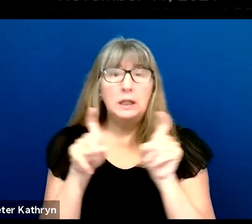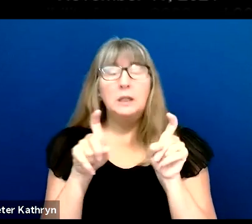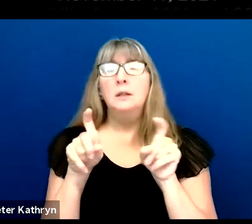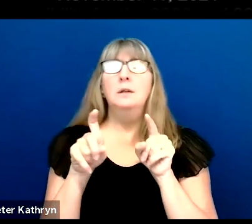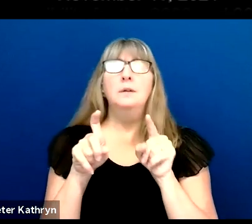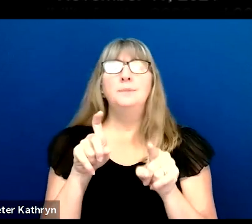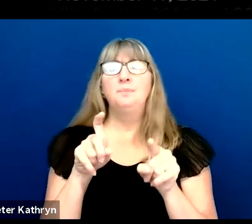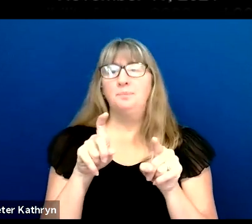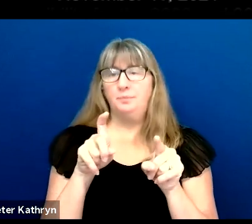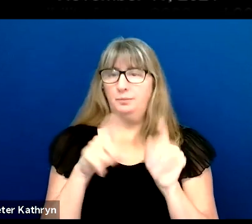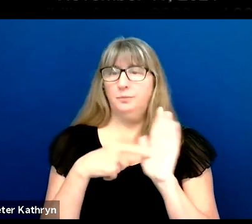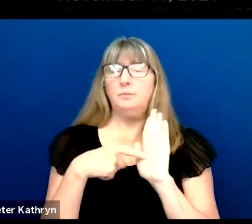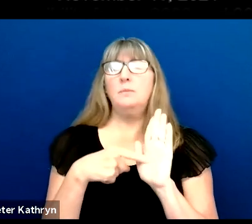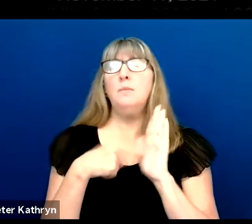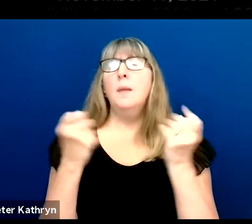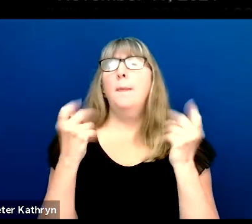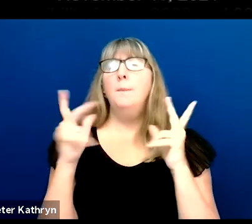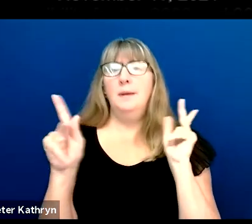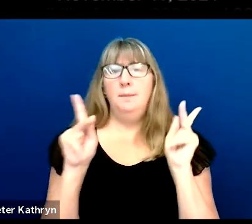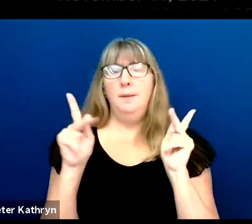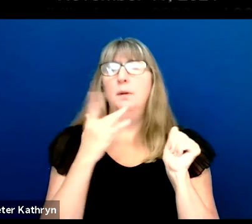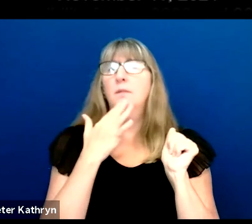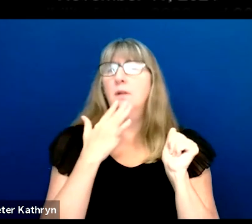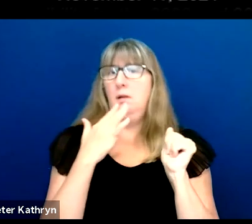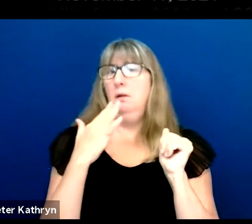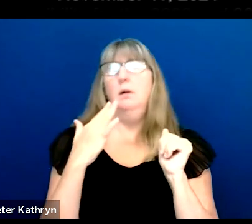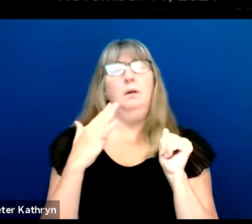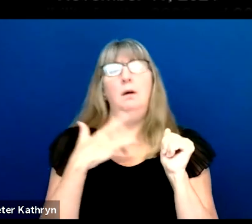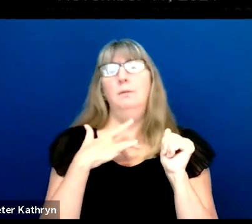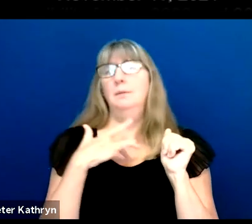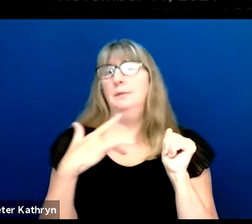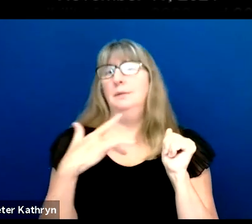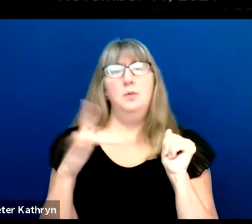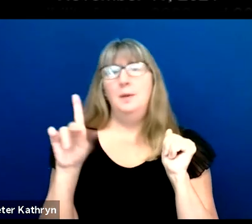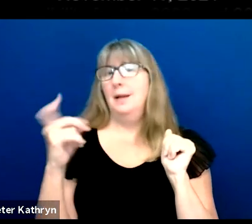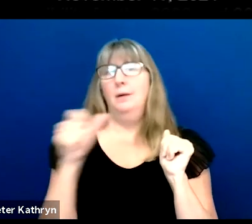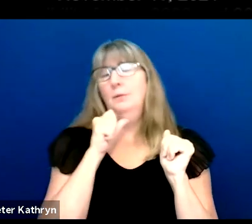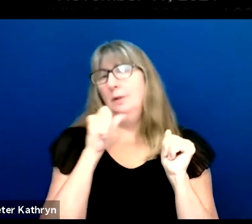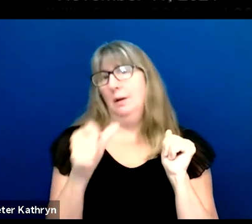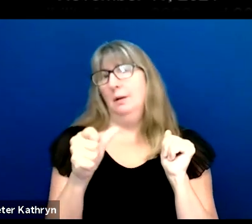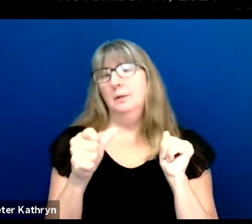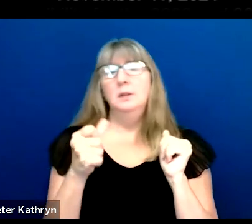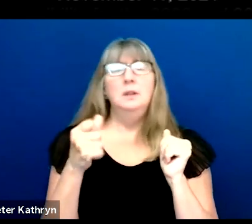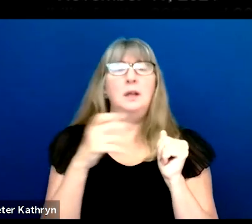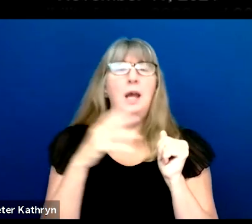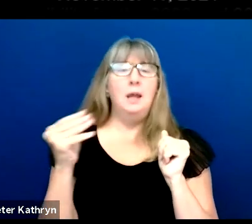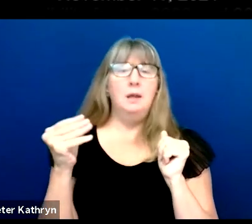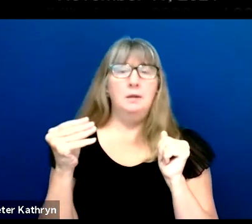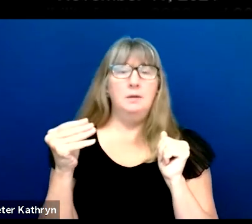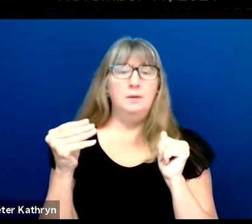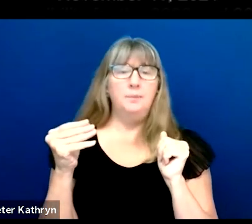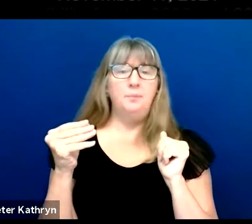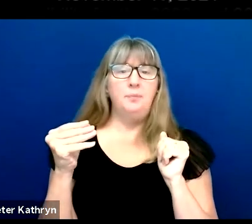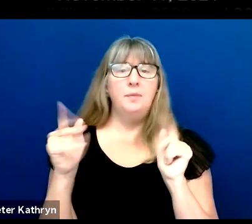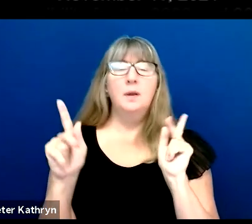of color being less likely to be diagnosed, as well as of those